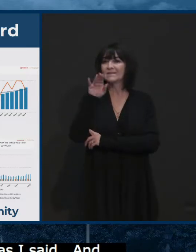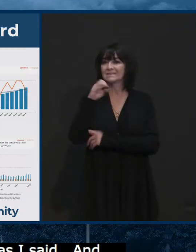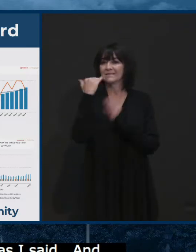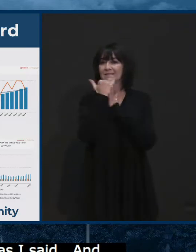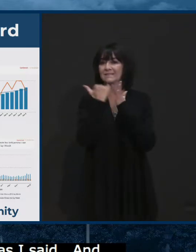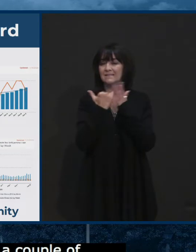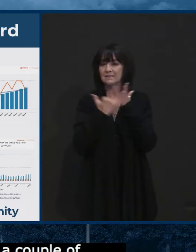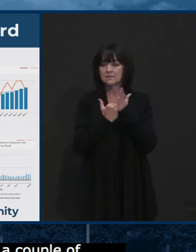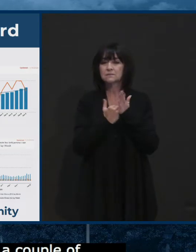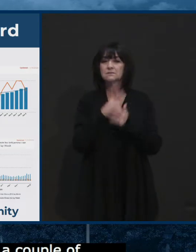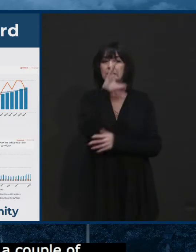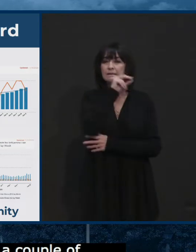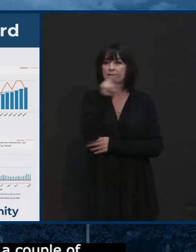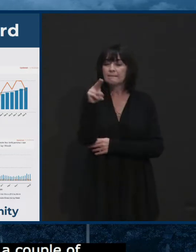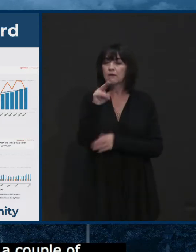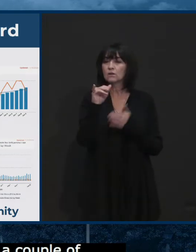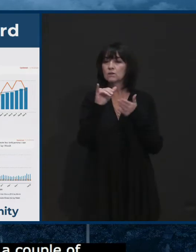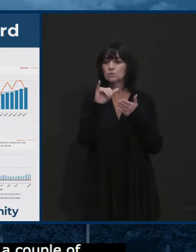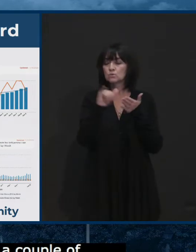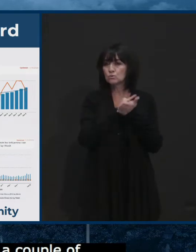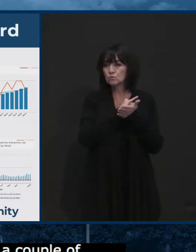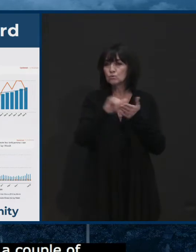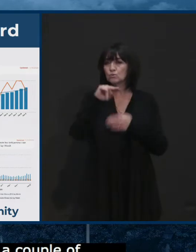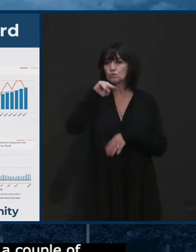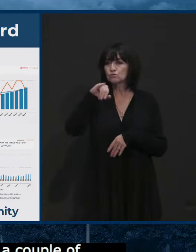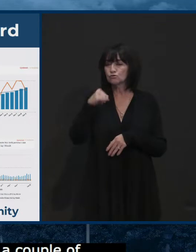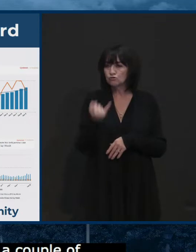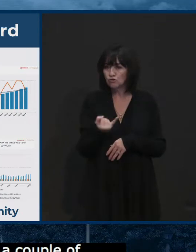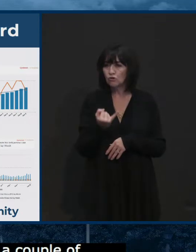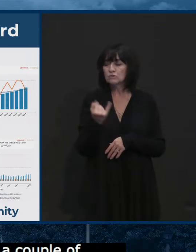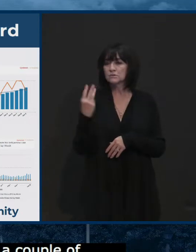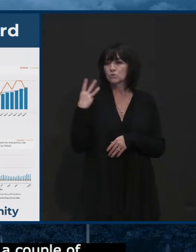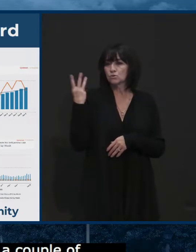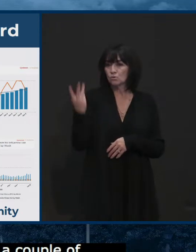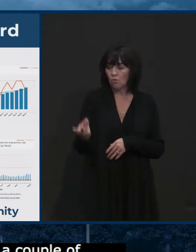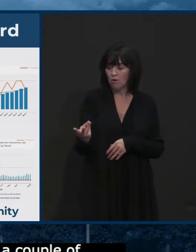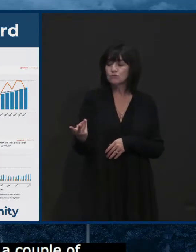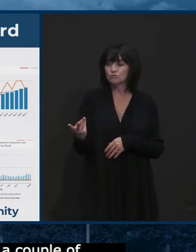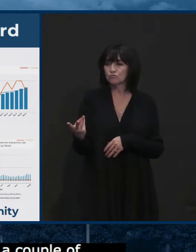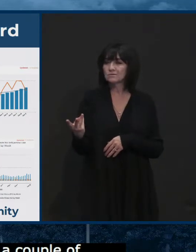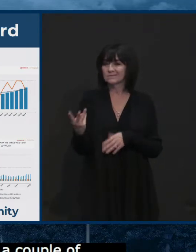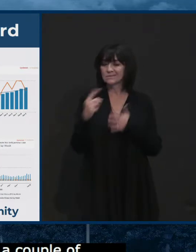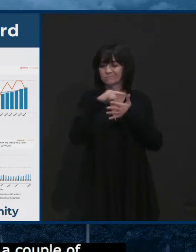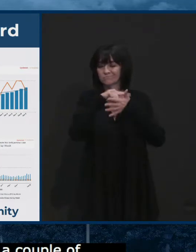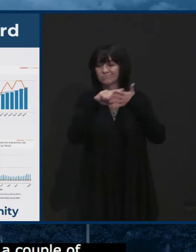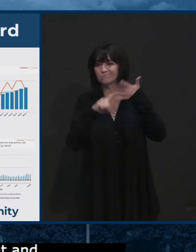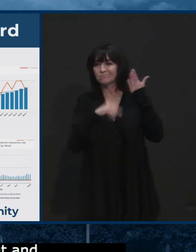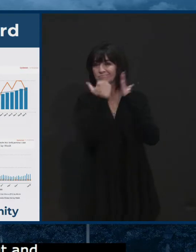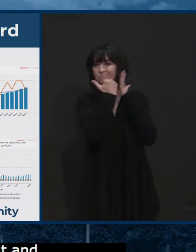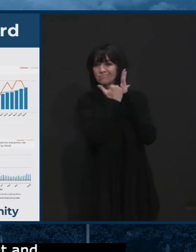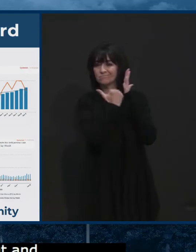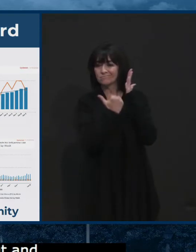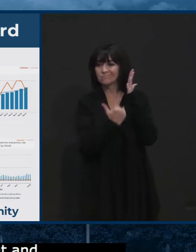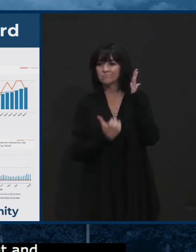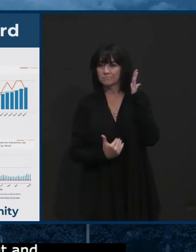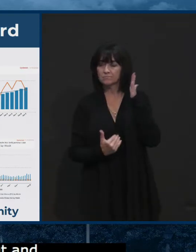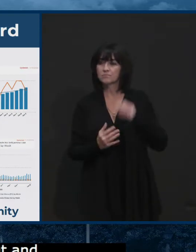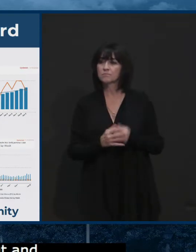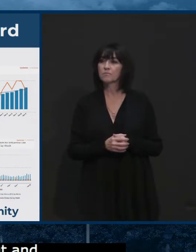Washington, D.C., and others. On the bottom, you can see the bottom left and center are the